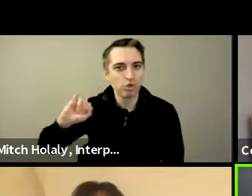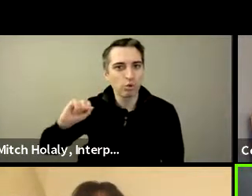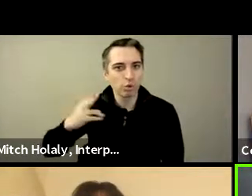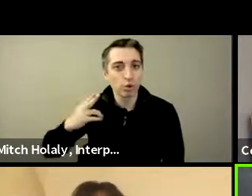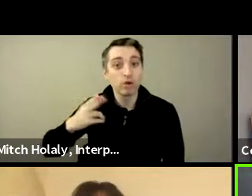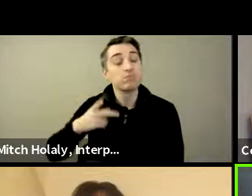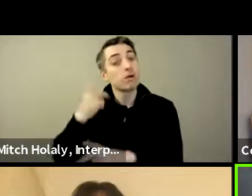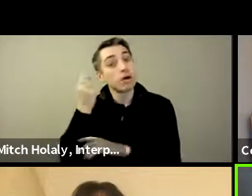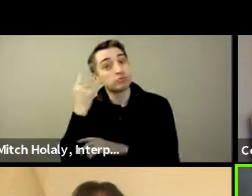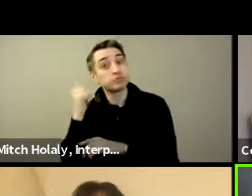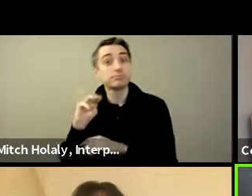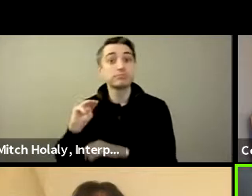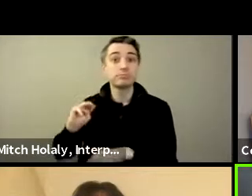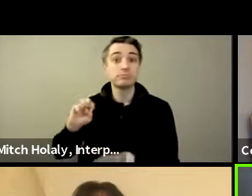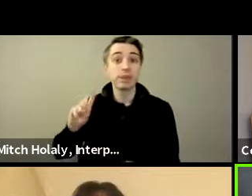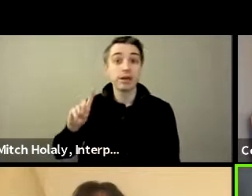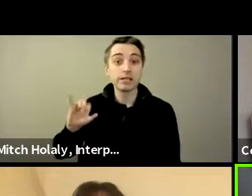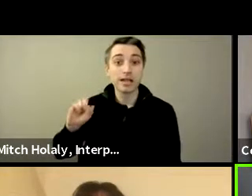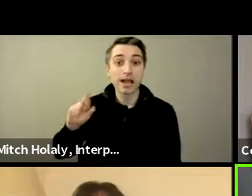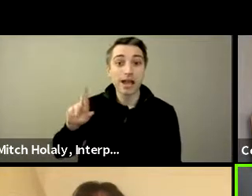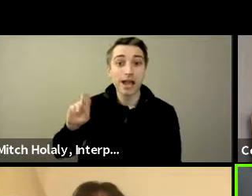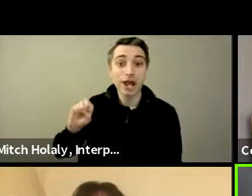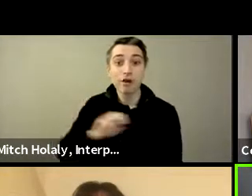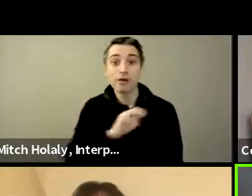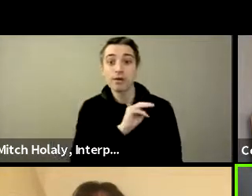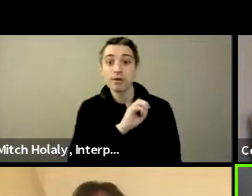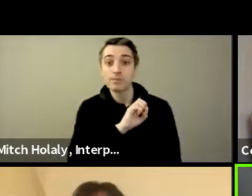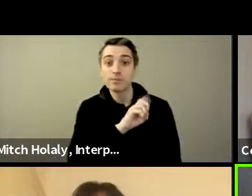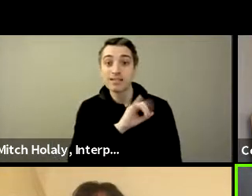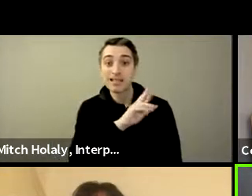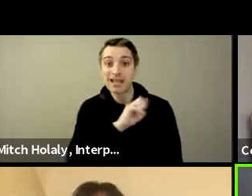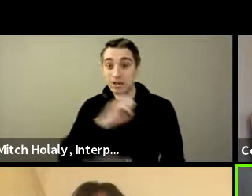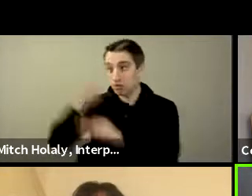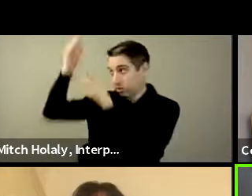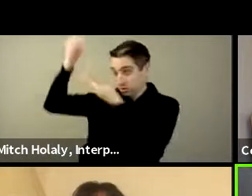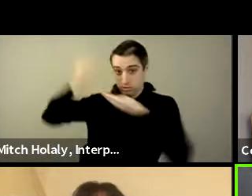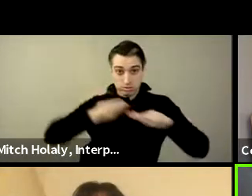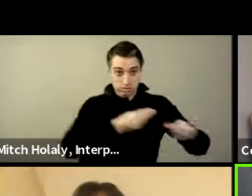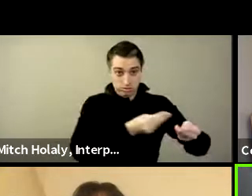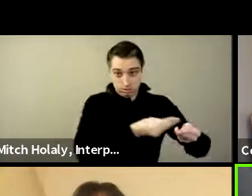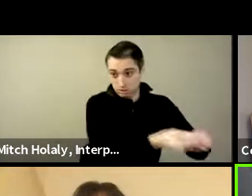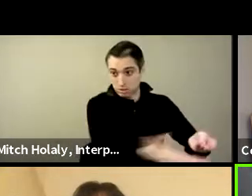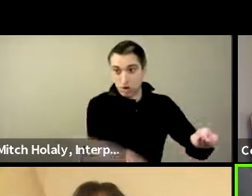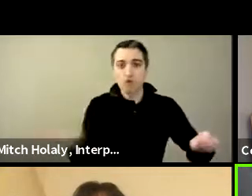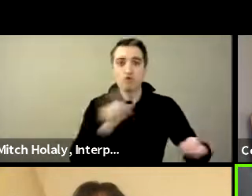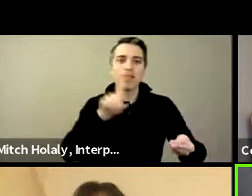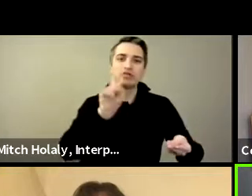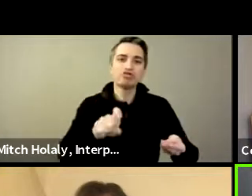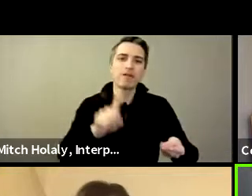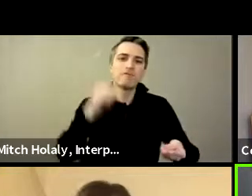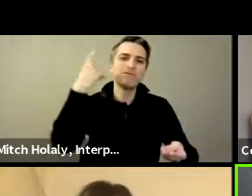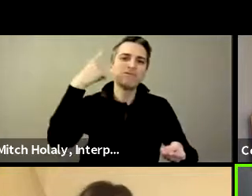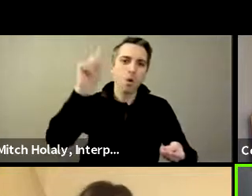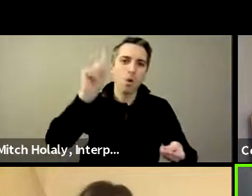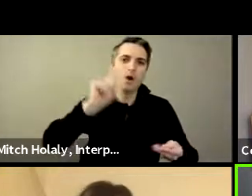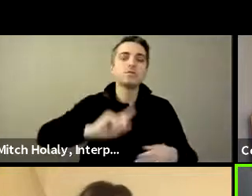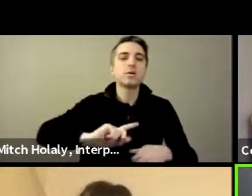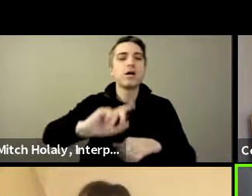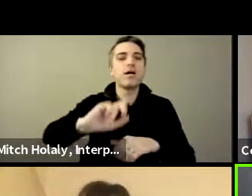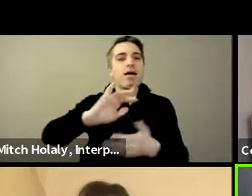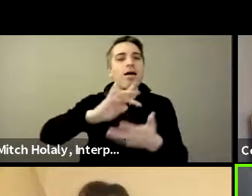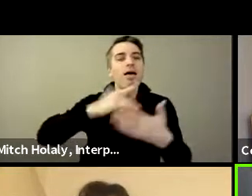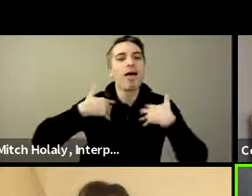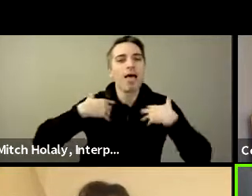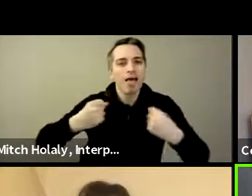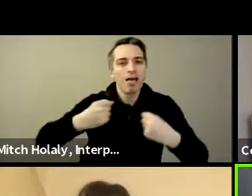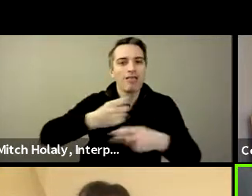Medicare, translate into direct dollars that go to the workers on the front line of healthcare. That would be a major area. And also that